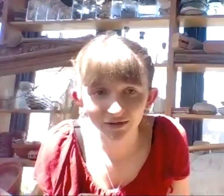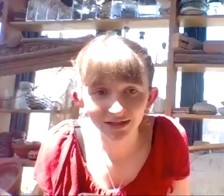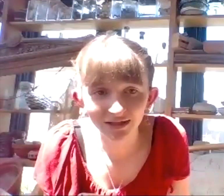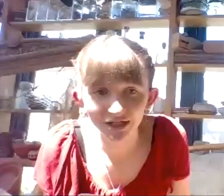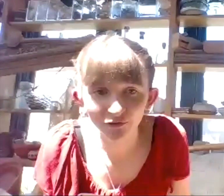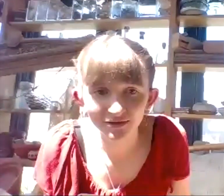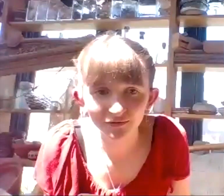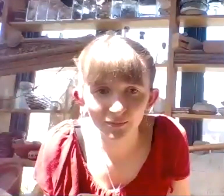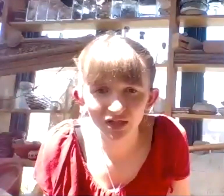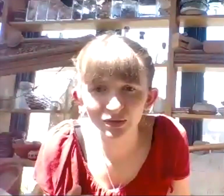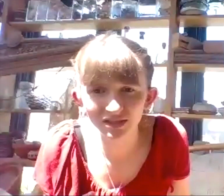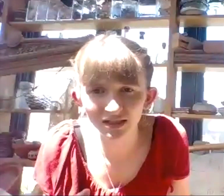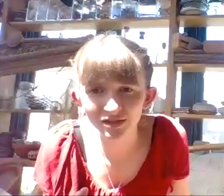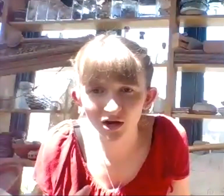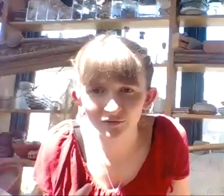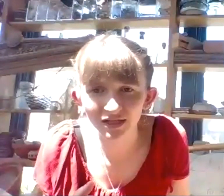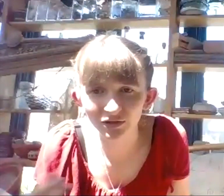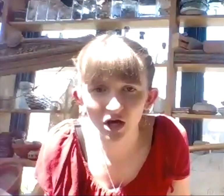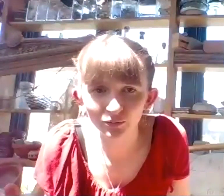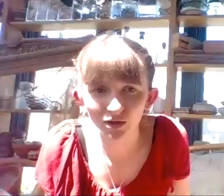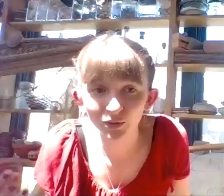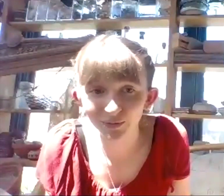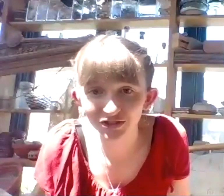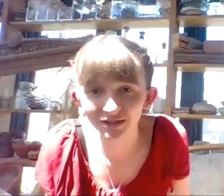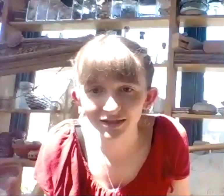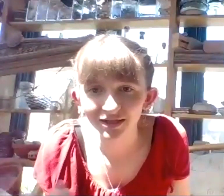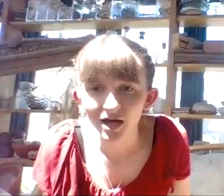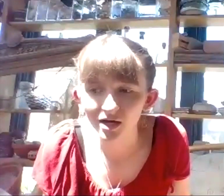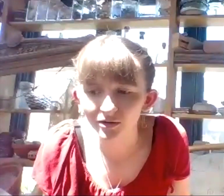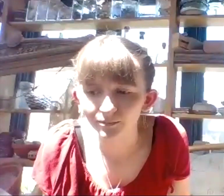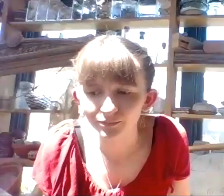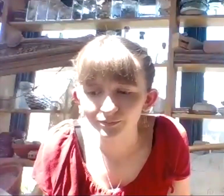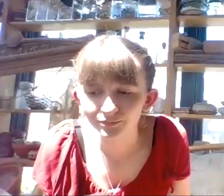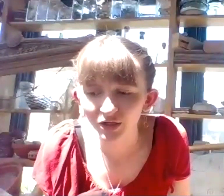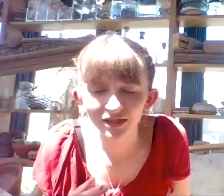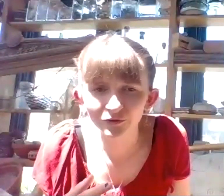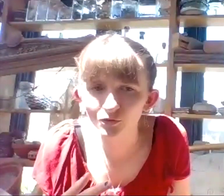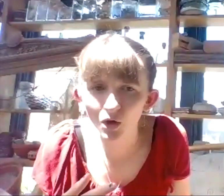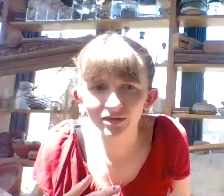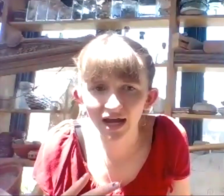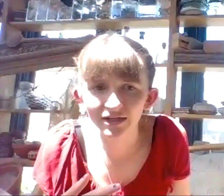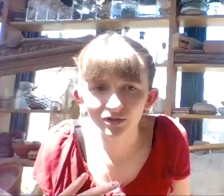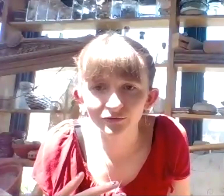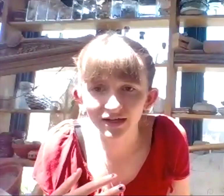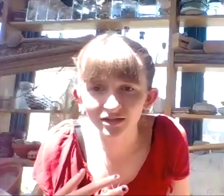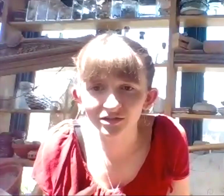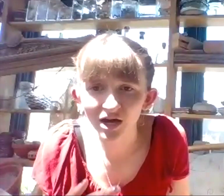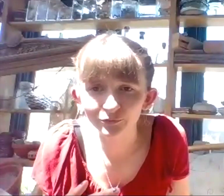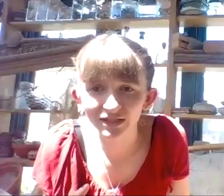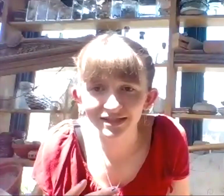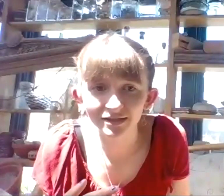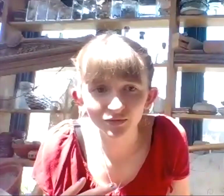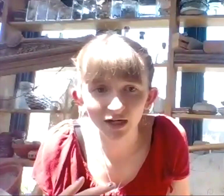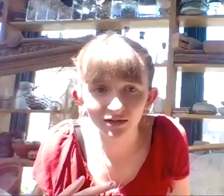where you're allowed to take fossils from, because museums often have a lot more permission. But if you go online, you can find a lot